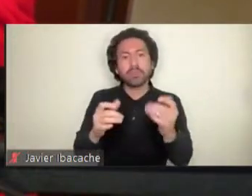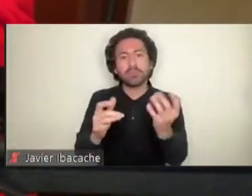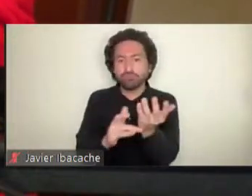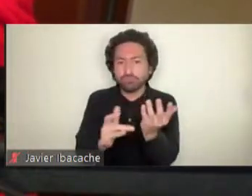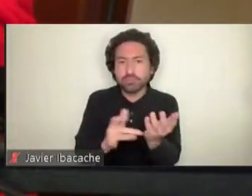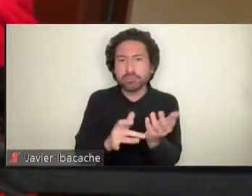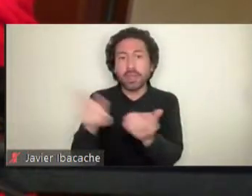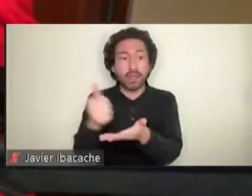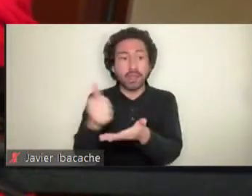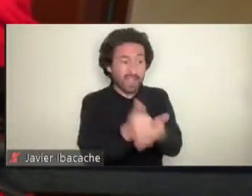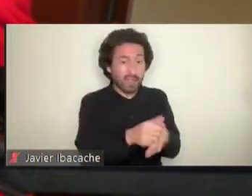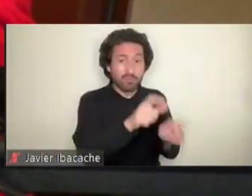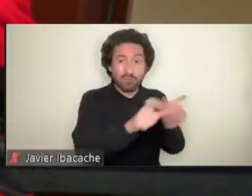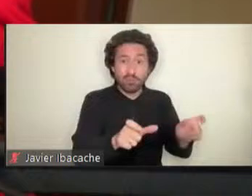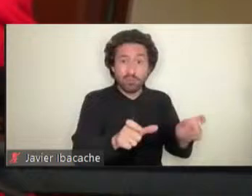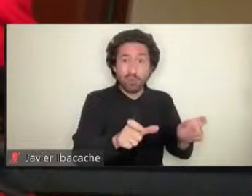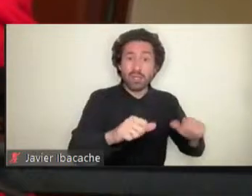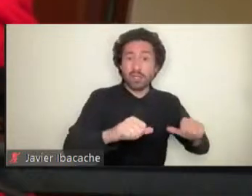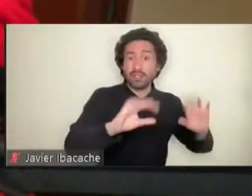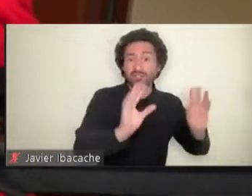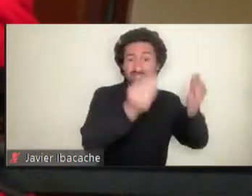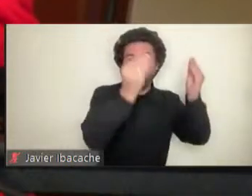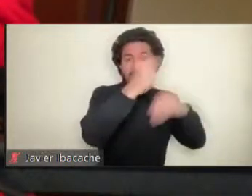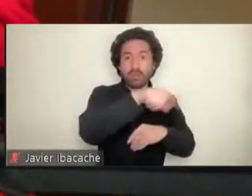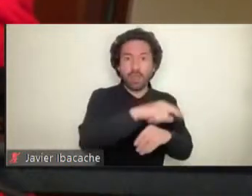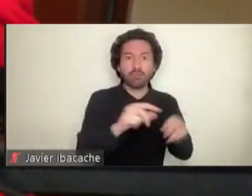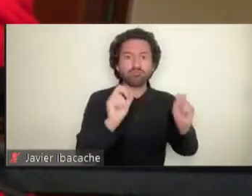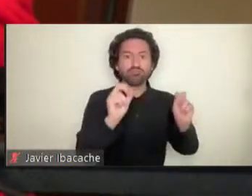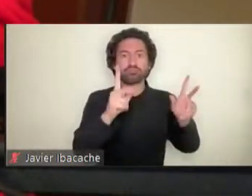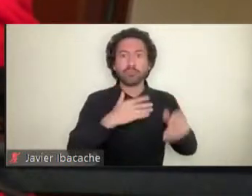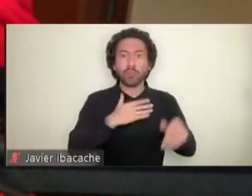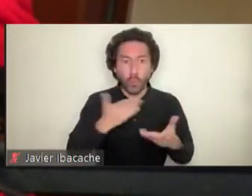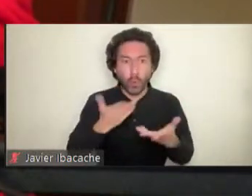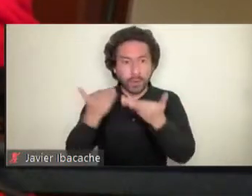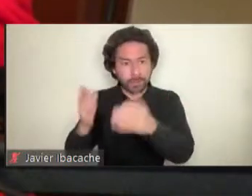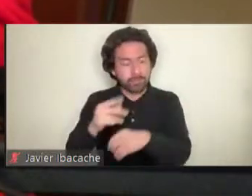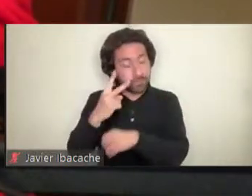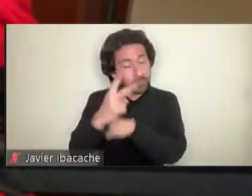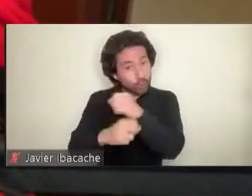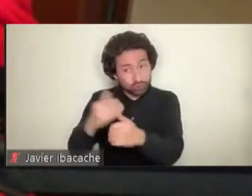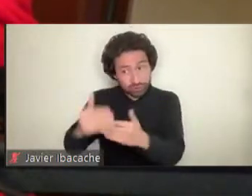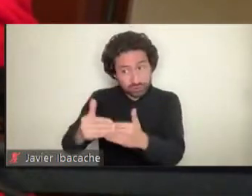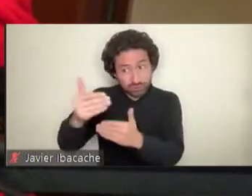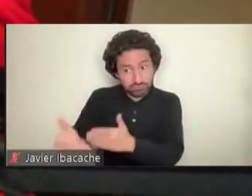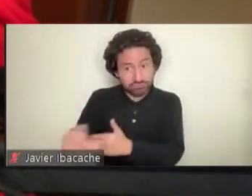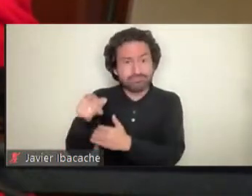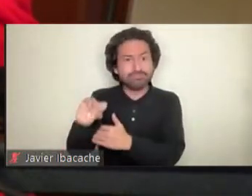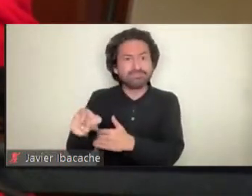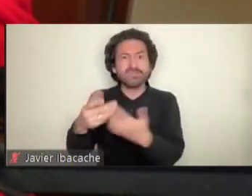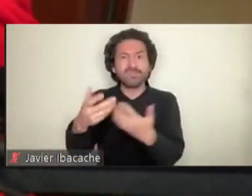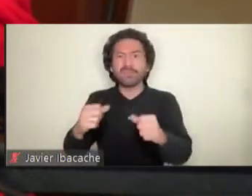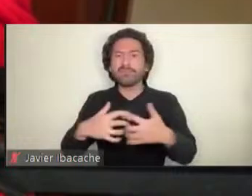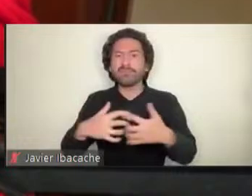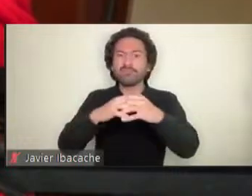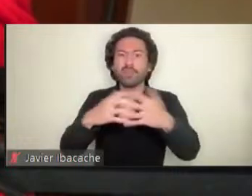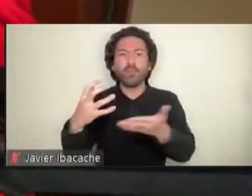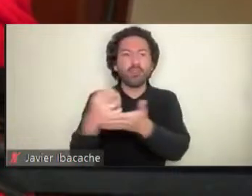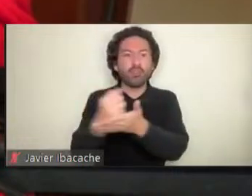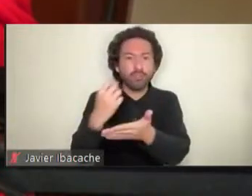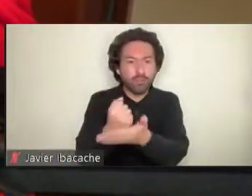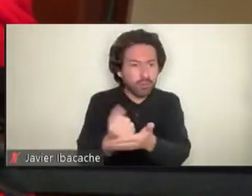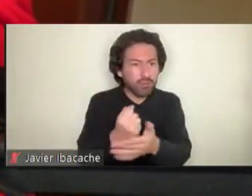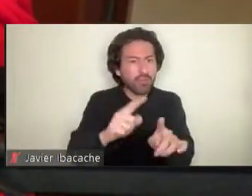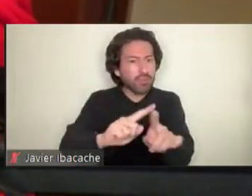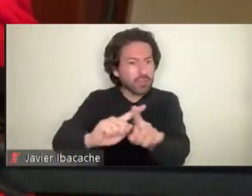as we chart the work for the next 2 years, I would wish, as we have discussed the strengths and achievements of the various countries represented